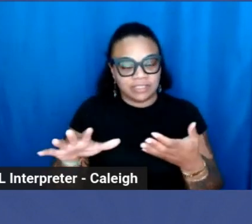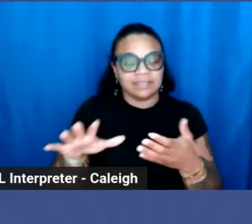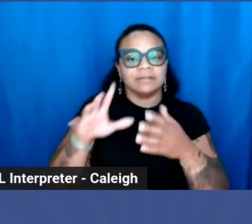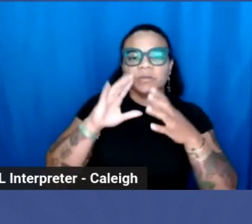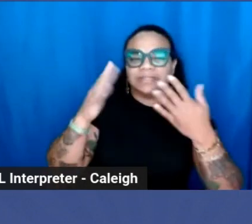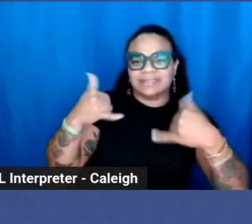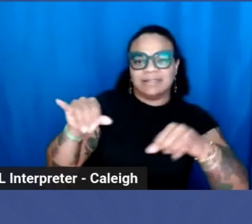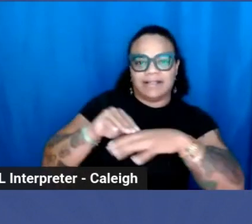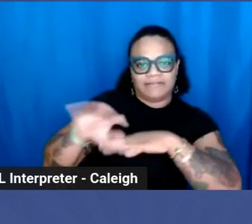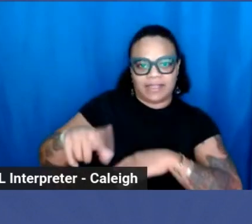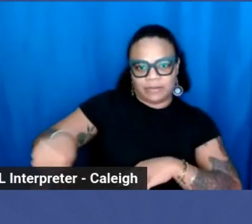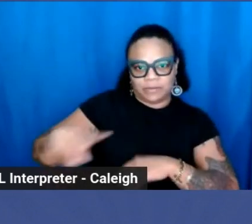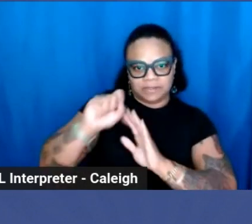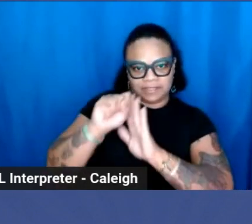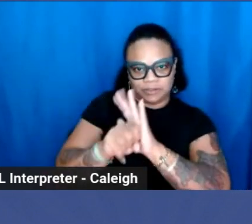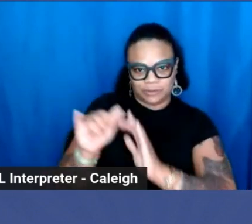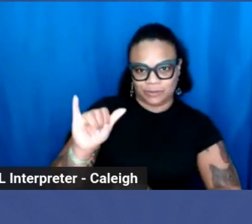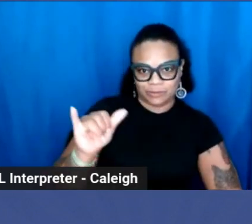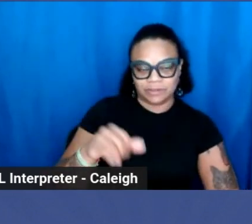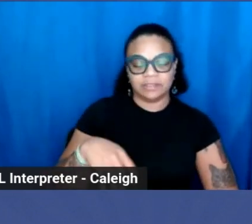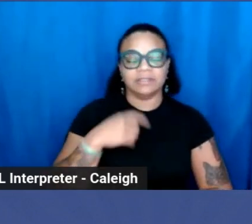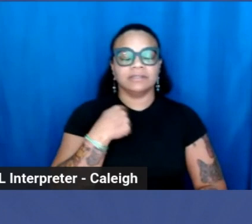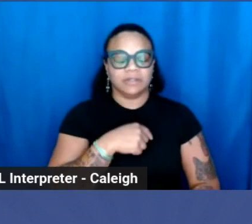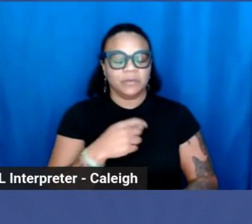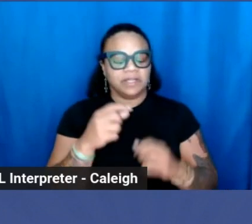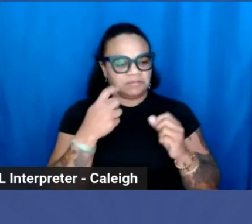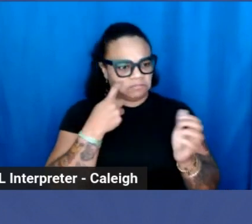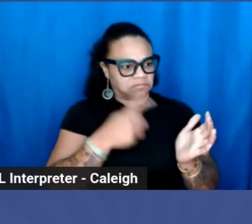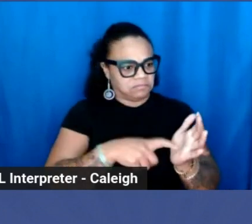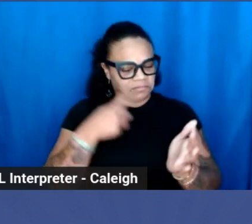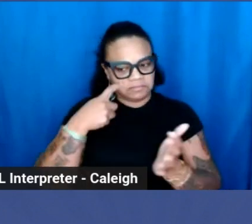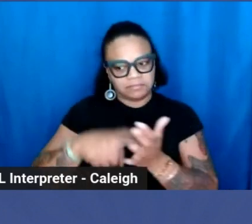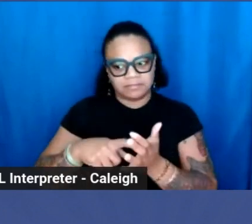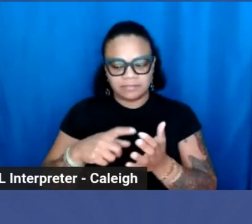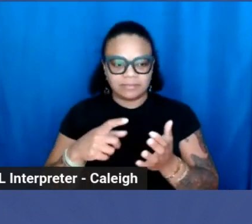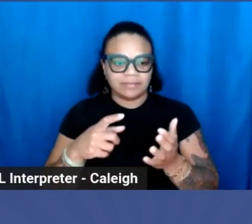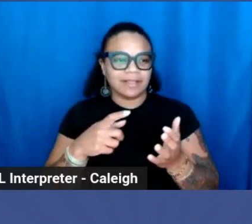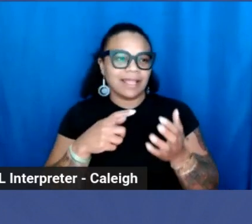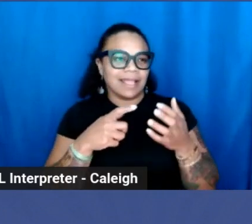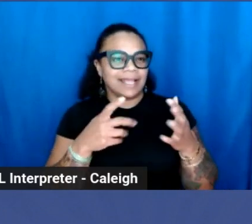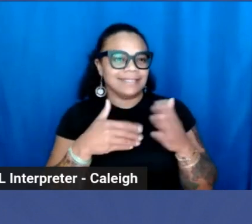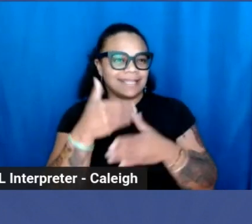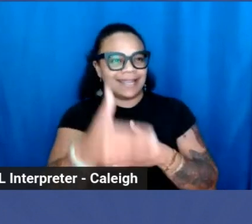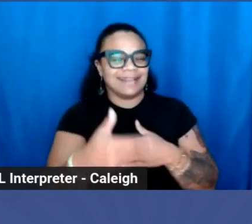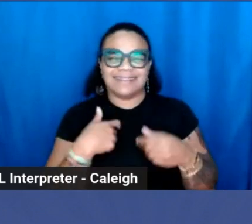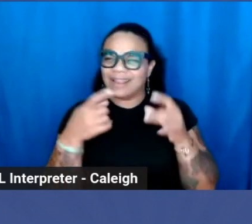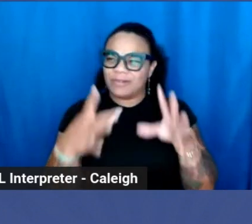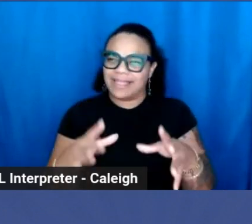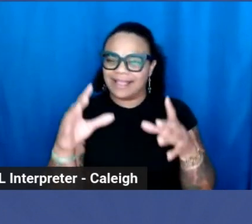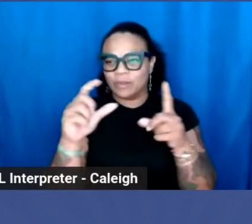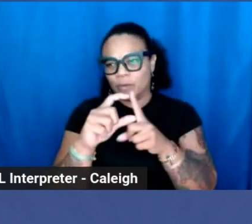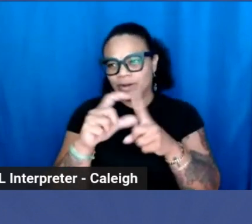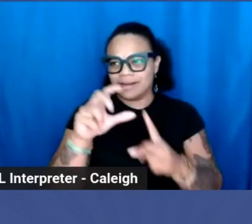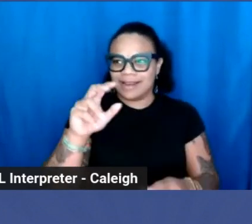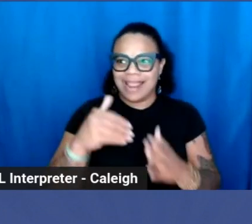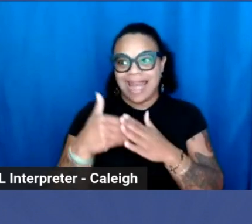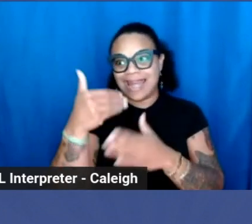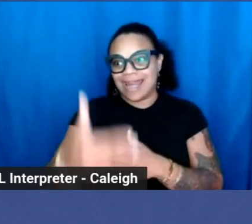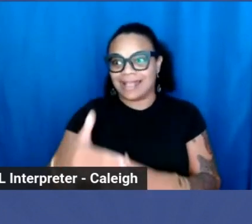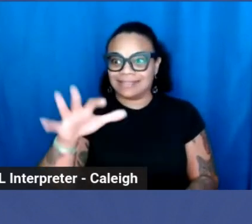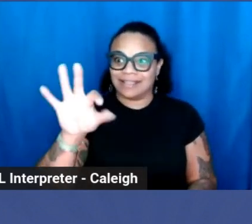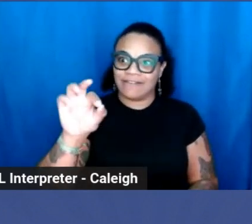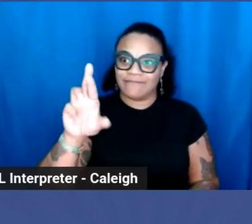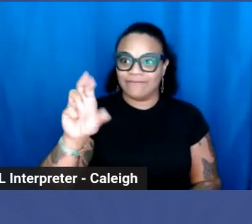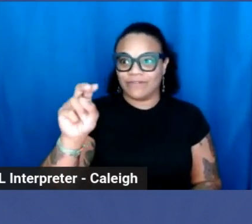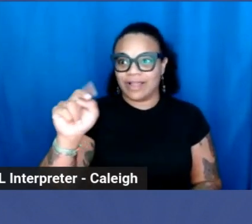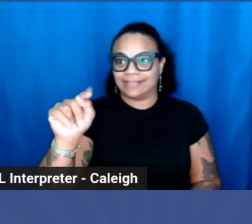well. So we're seeing that it's kind of the next, I don't like using the word frontier, but I think that that's how they see it, right? If they